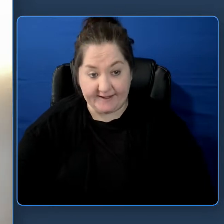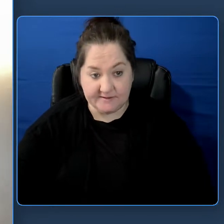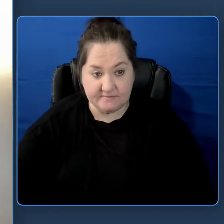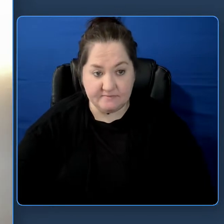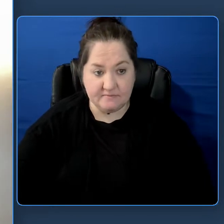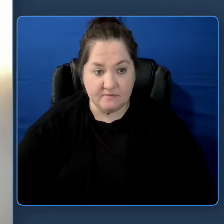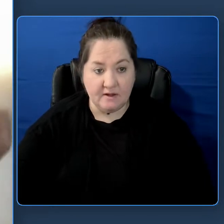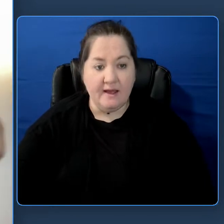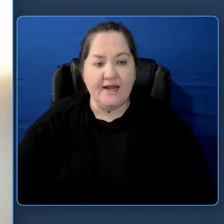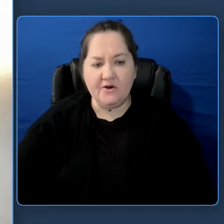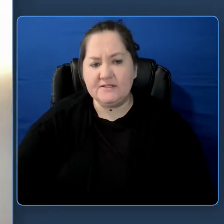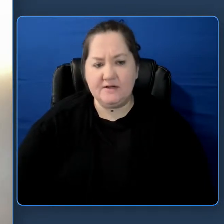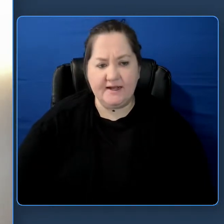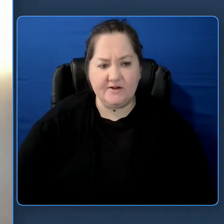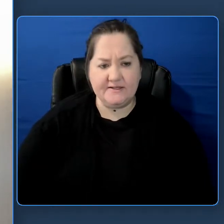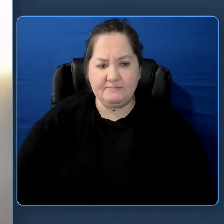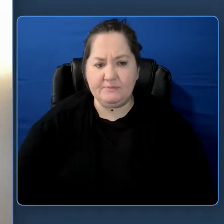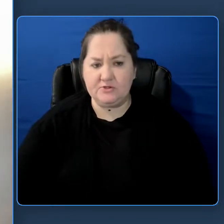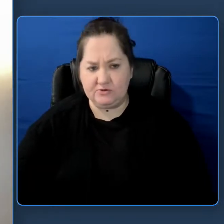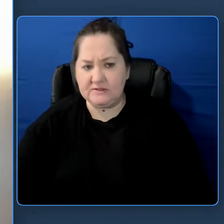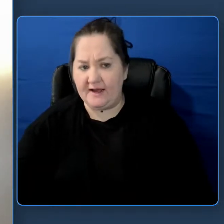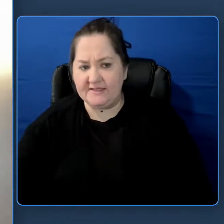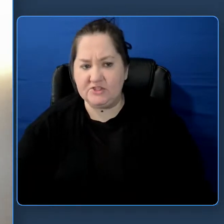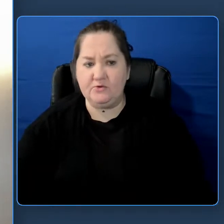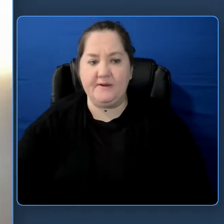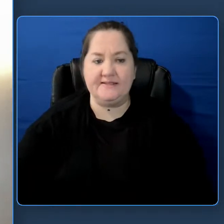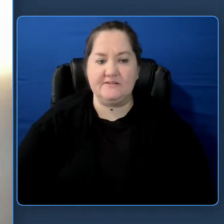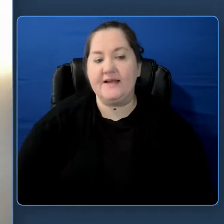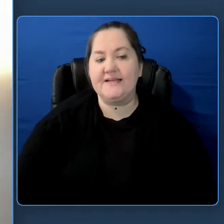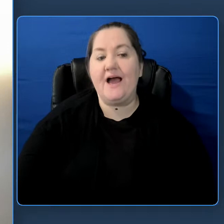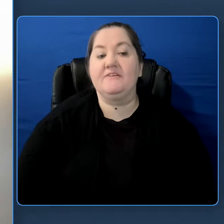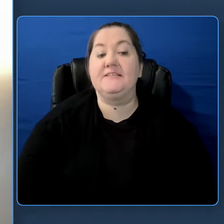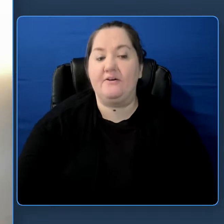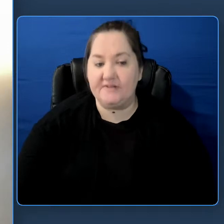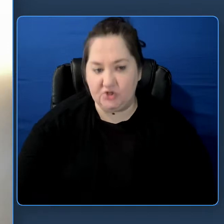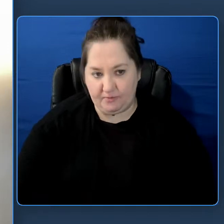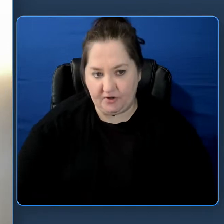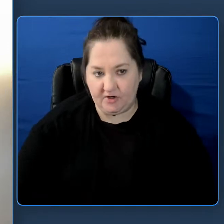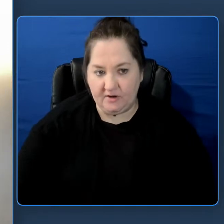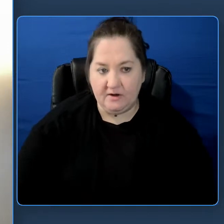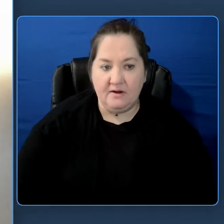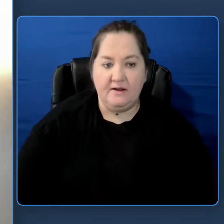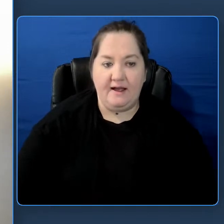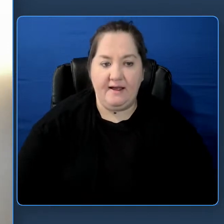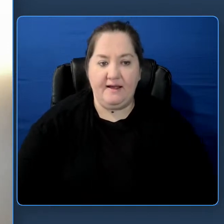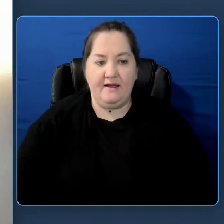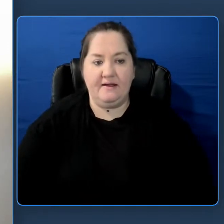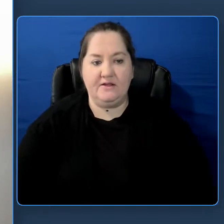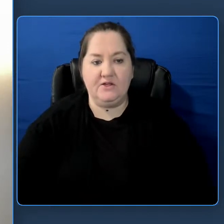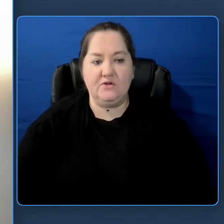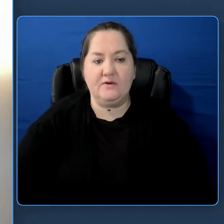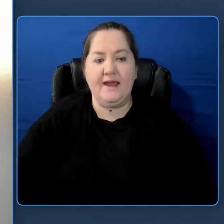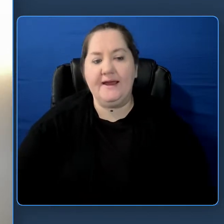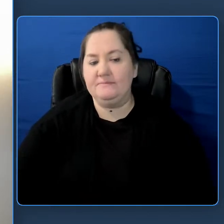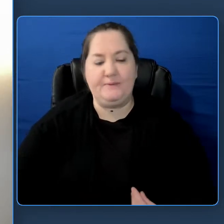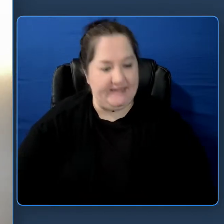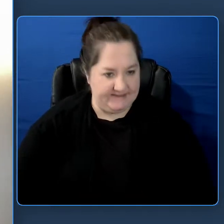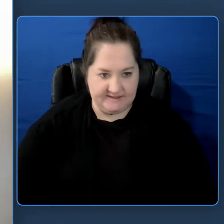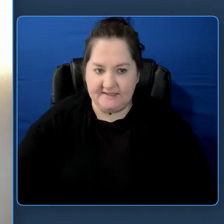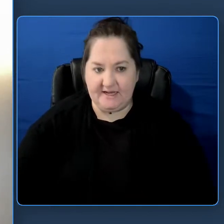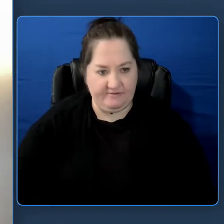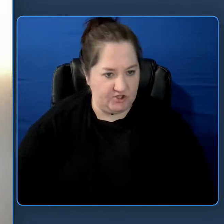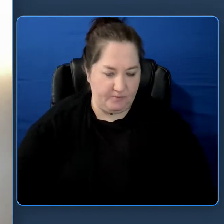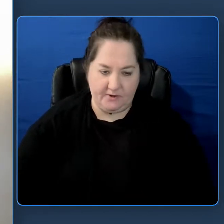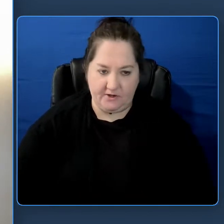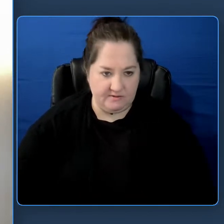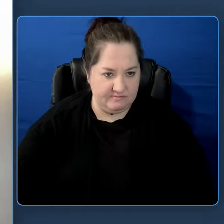appropriate sign. Hearing people do sign too, but it's nice to have a deaf interpreter. You can't